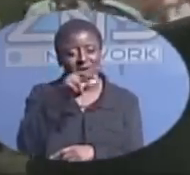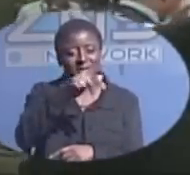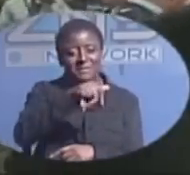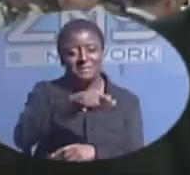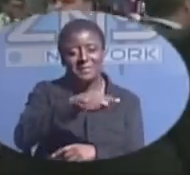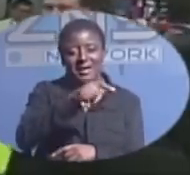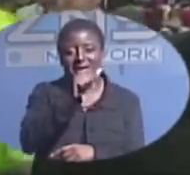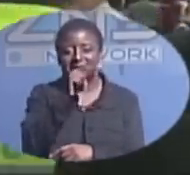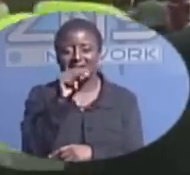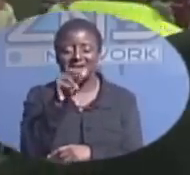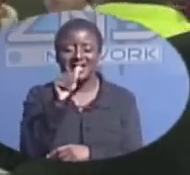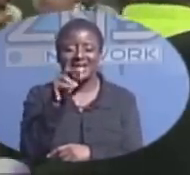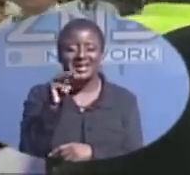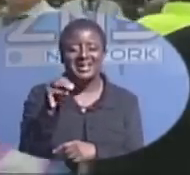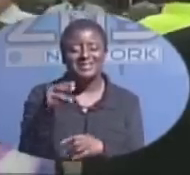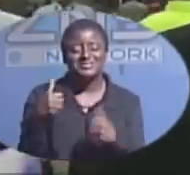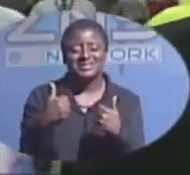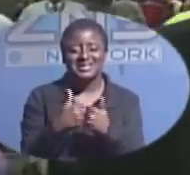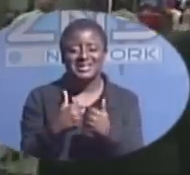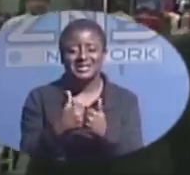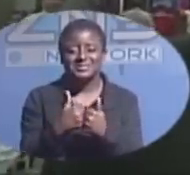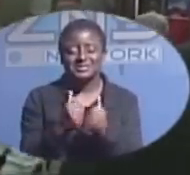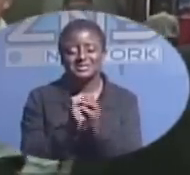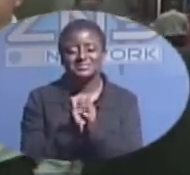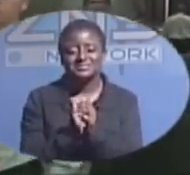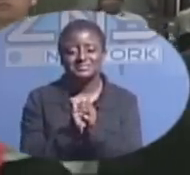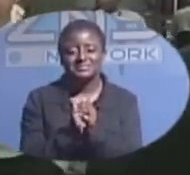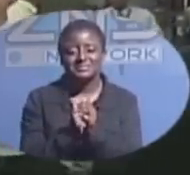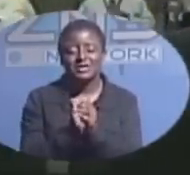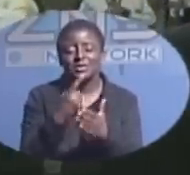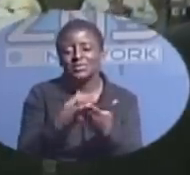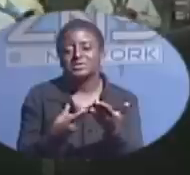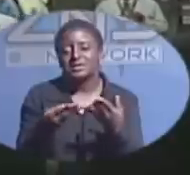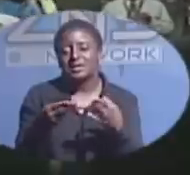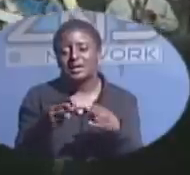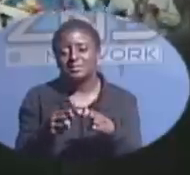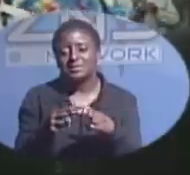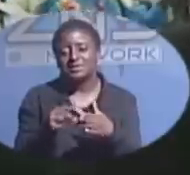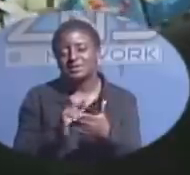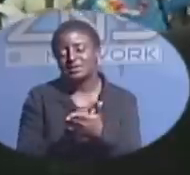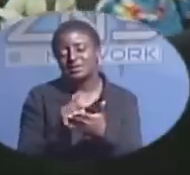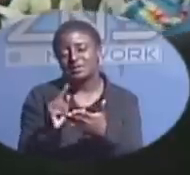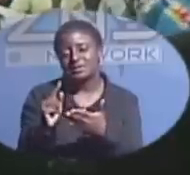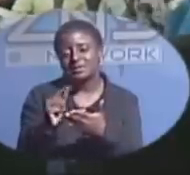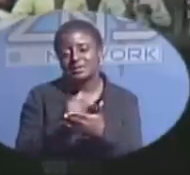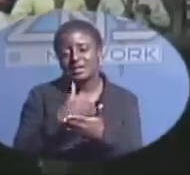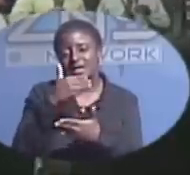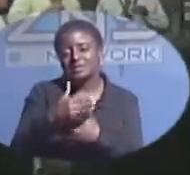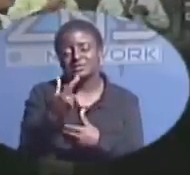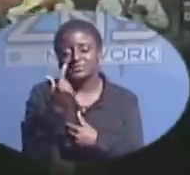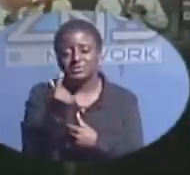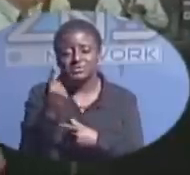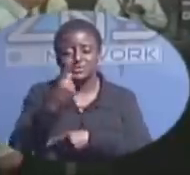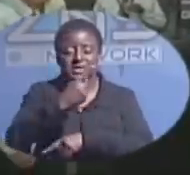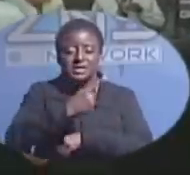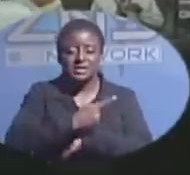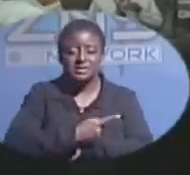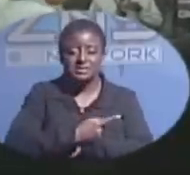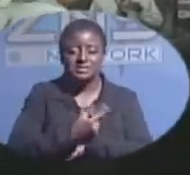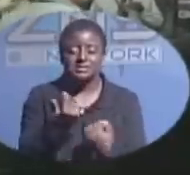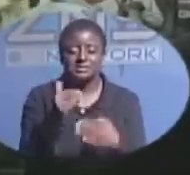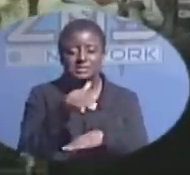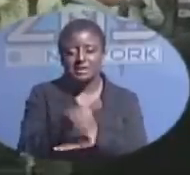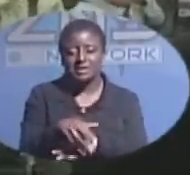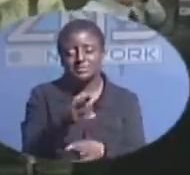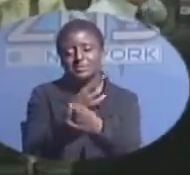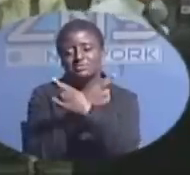Bahamas takes to the diamond for the first game. What's going to happen in the next 2 days? Well, tonight we go to bed, and everybody go to bed tonight.